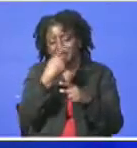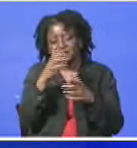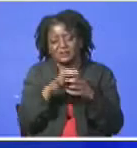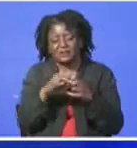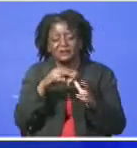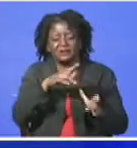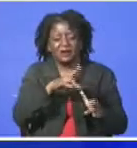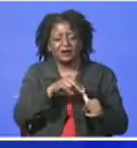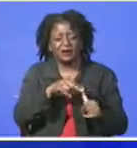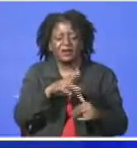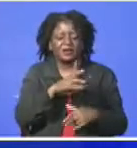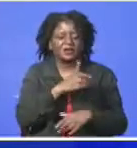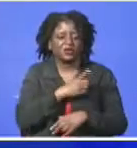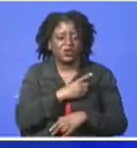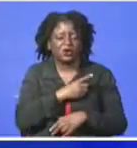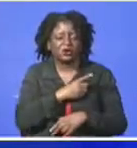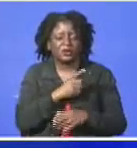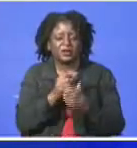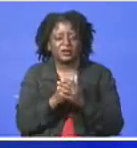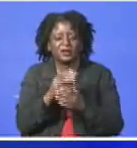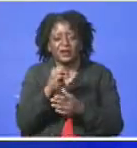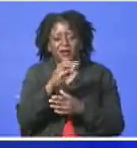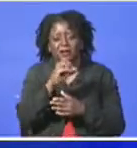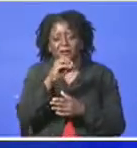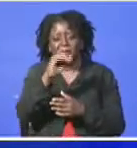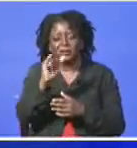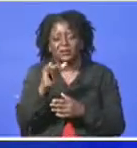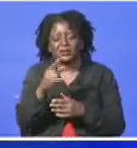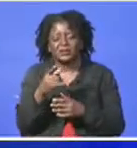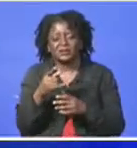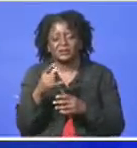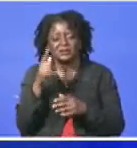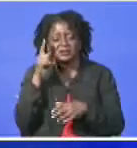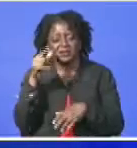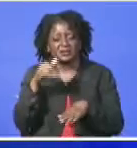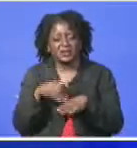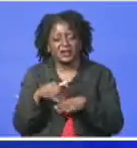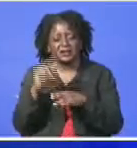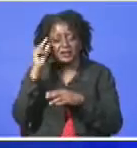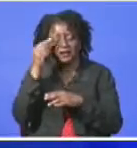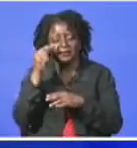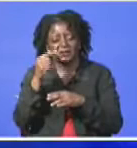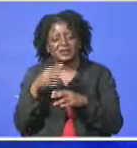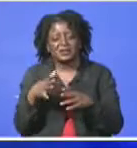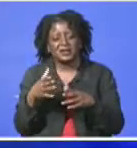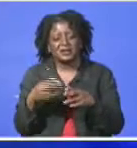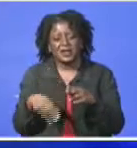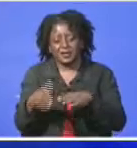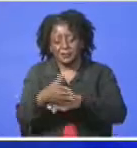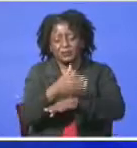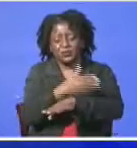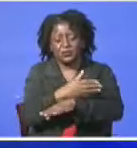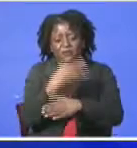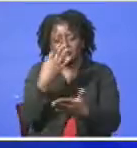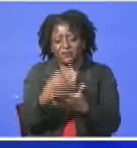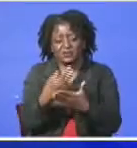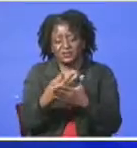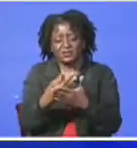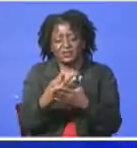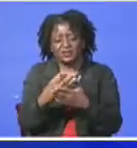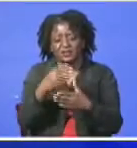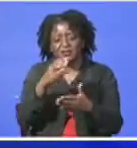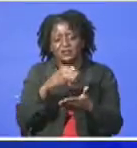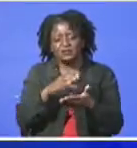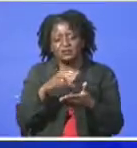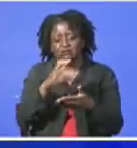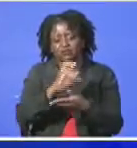Turnquest, recognized in the release that Moody's has pointed to the government's significantly improved fiscal credibility and effectiveness, which he